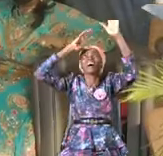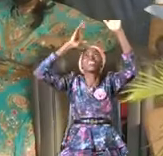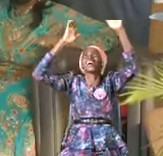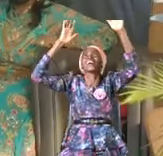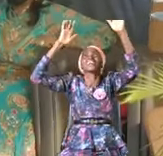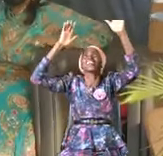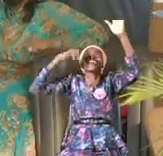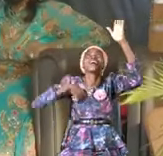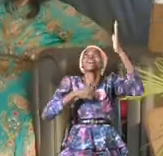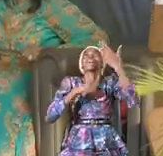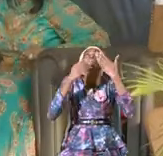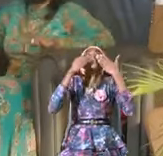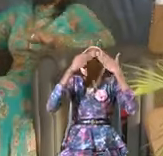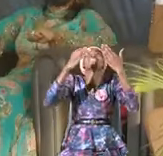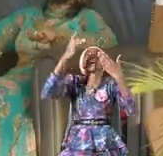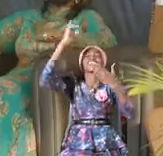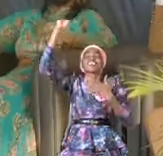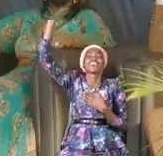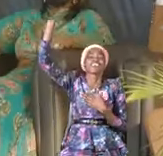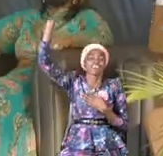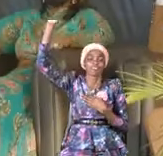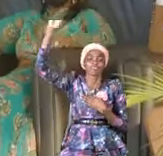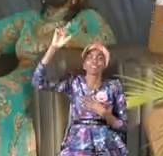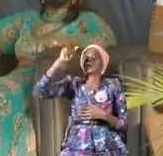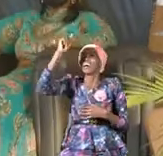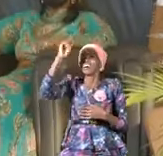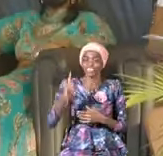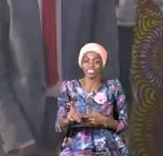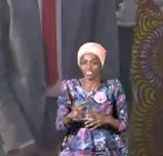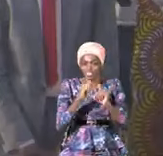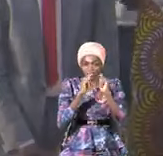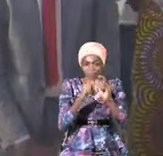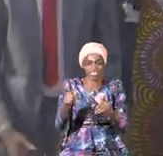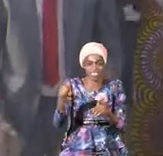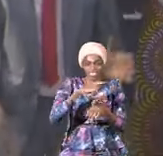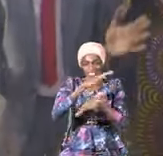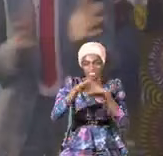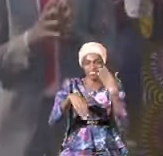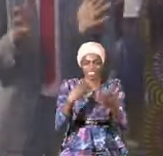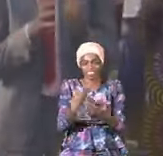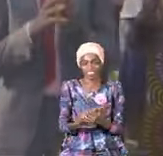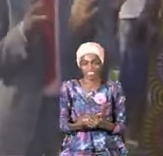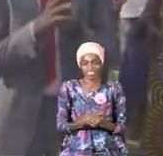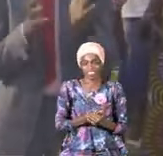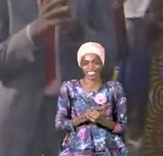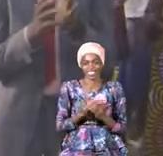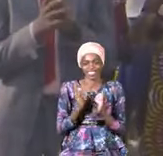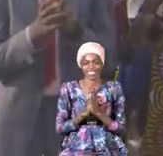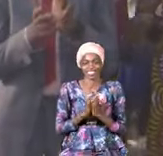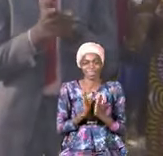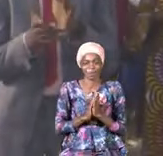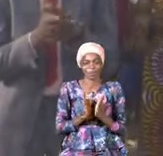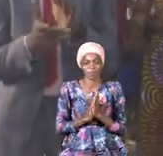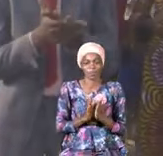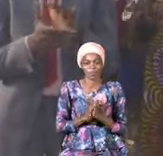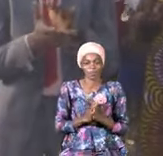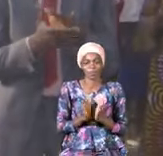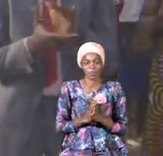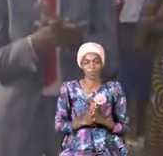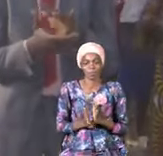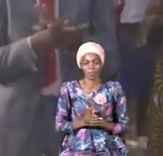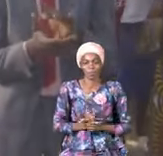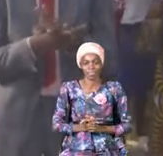we thank you. God bless you all. We are very grateful. We now